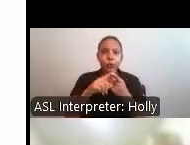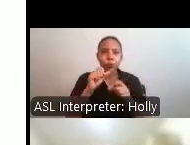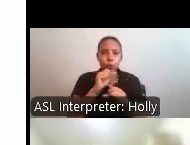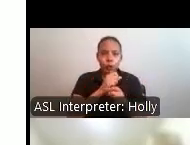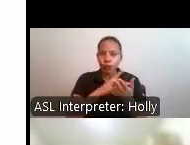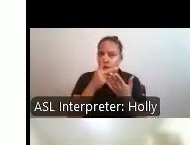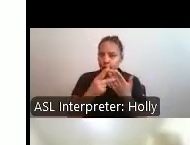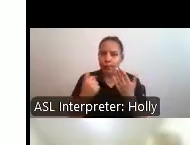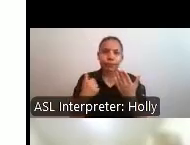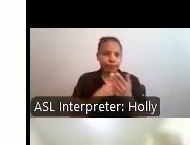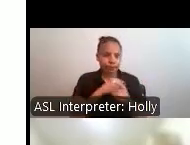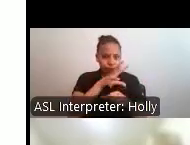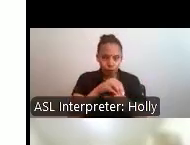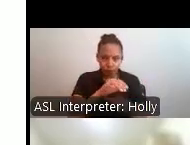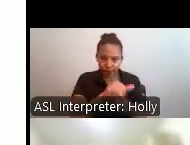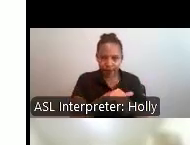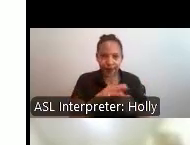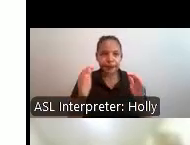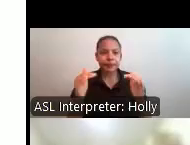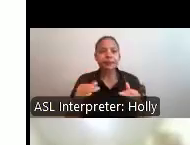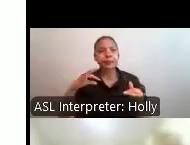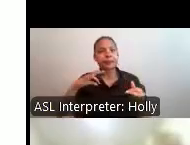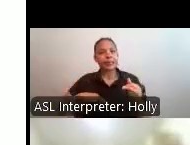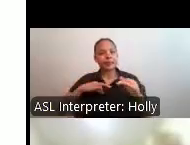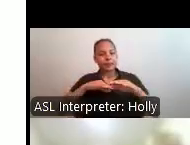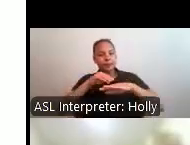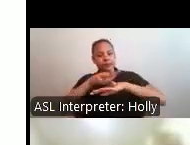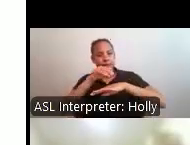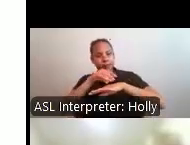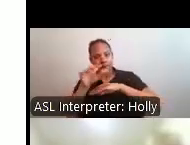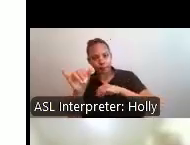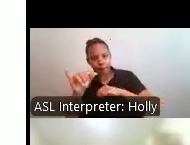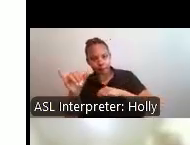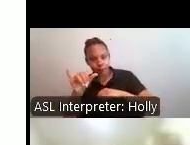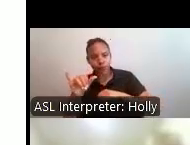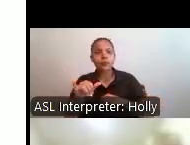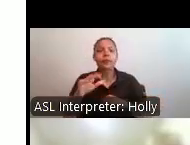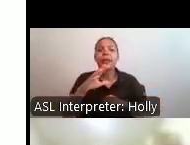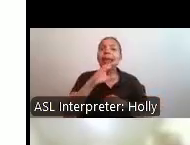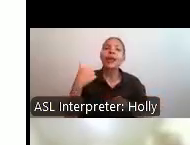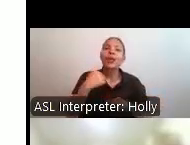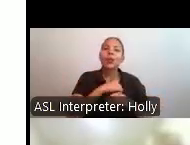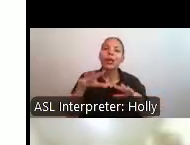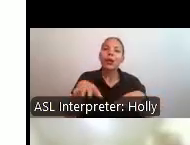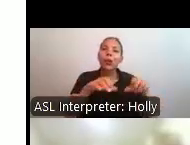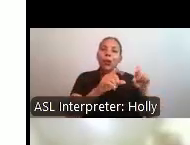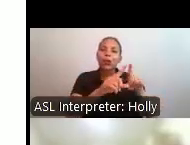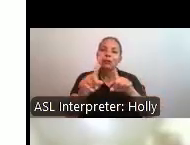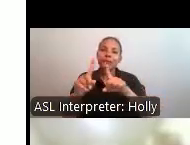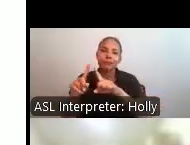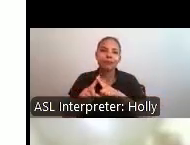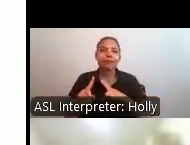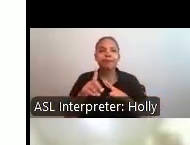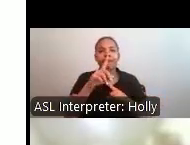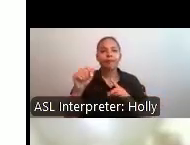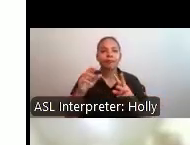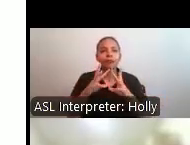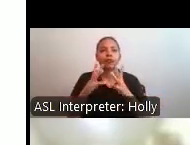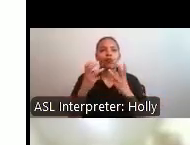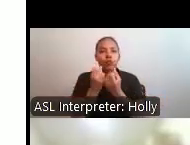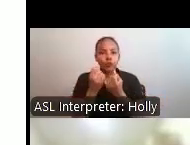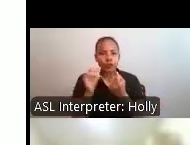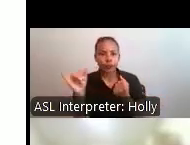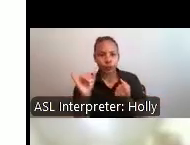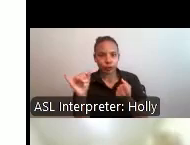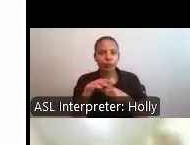benefits advisors as well, so we're working set as practitioners, and we host our own disability-specific workshops, localized